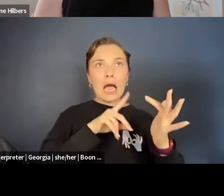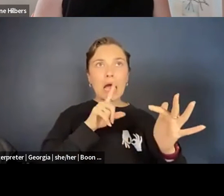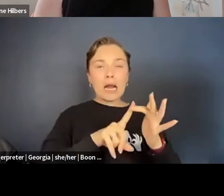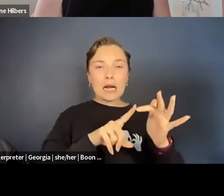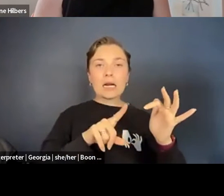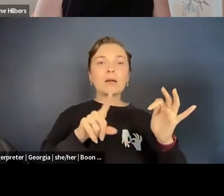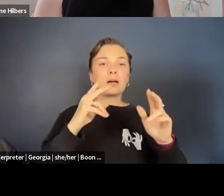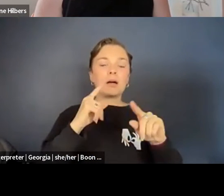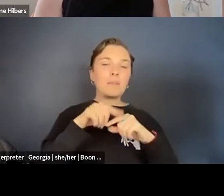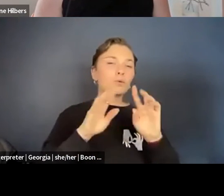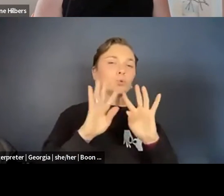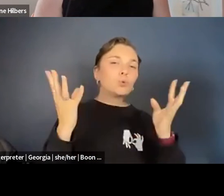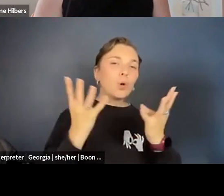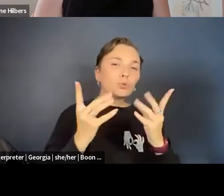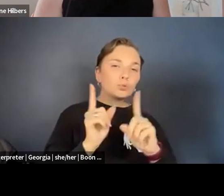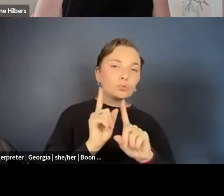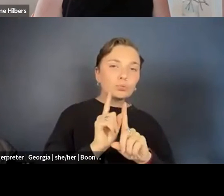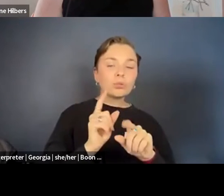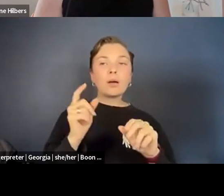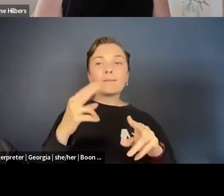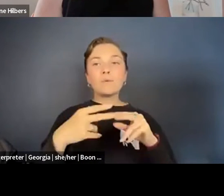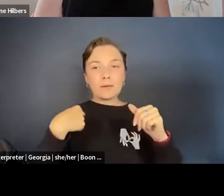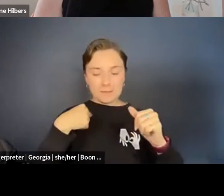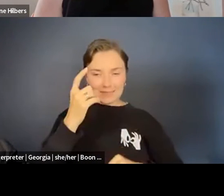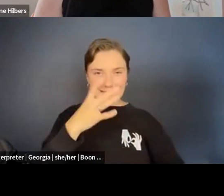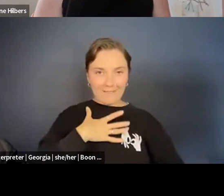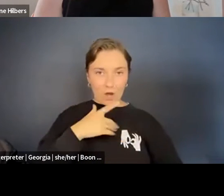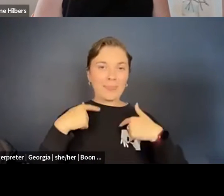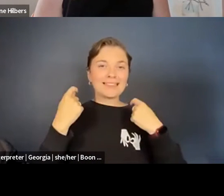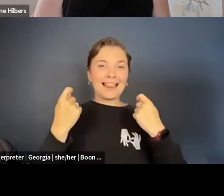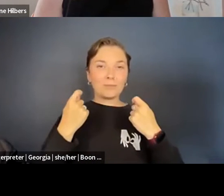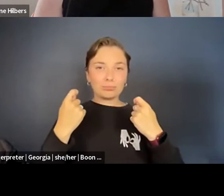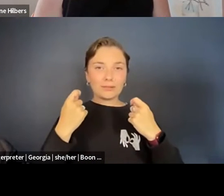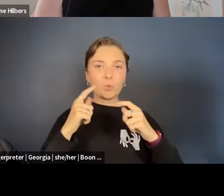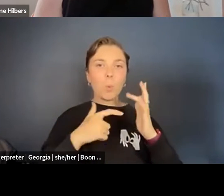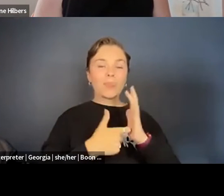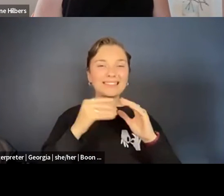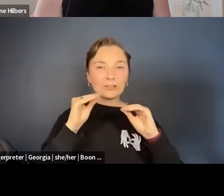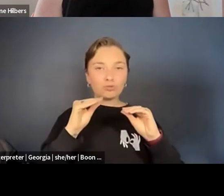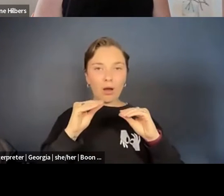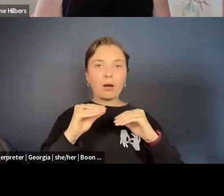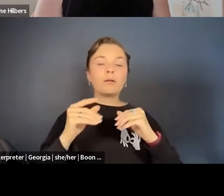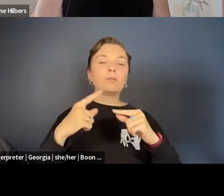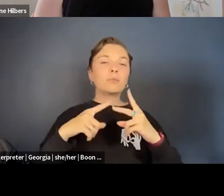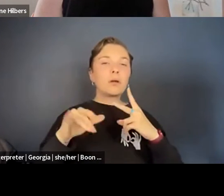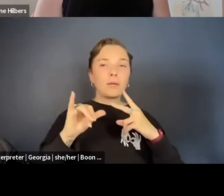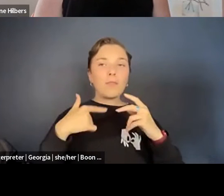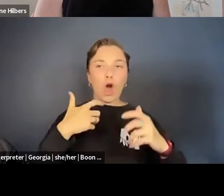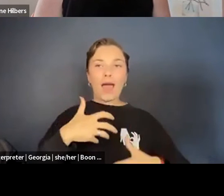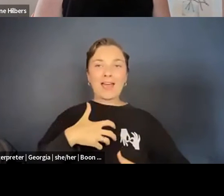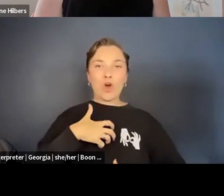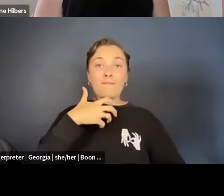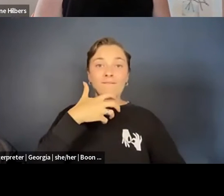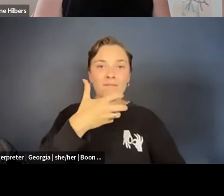for me, it's also because I am often the celebrant or the teacher, and I am offering what I